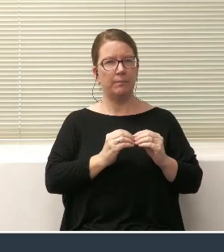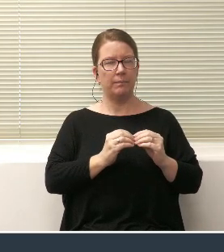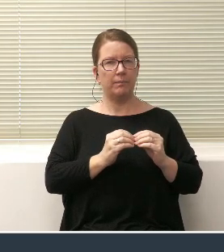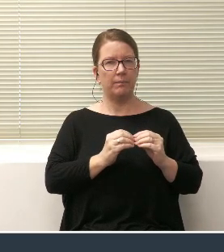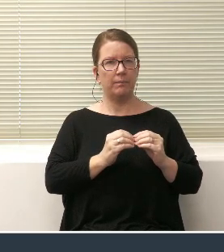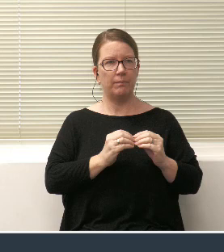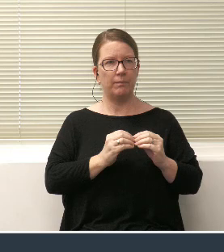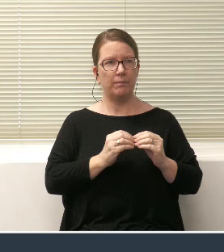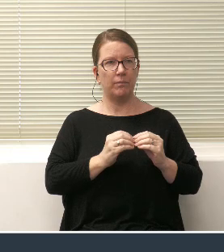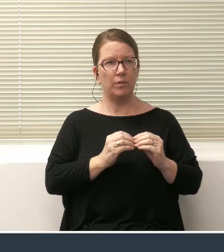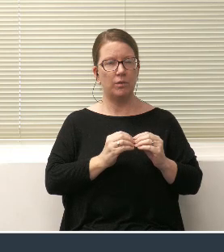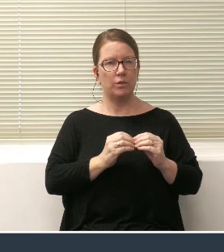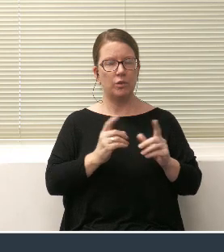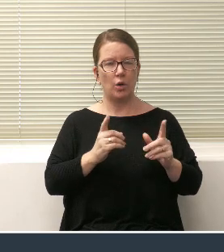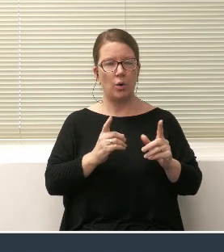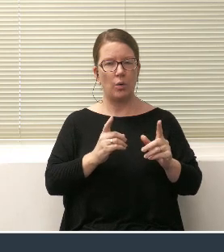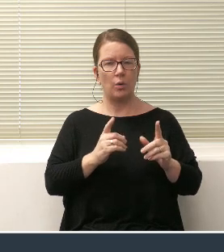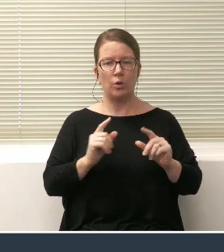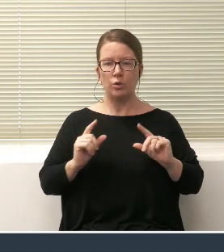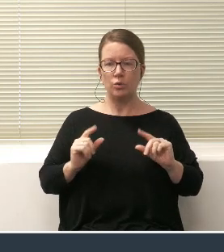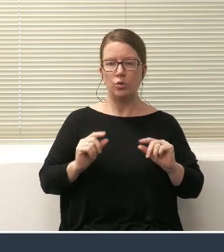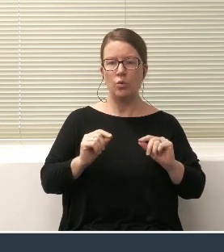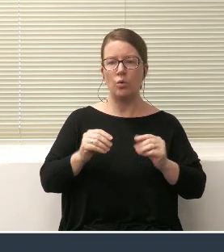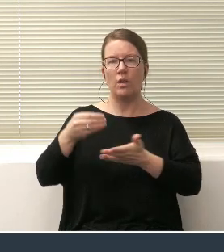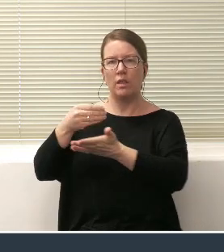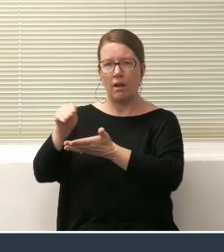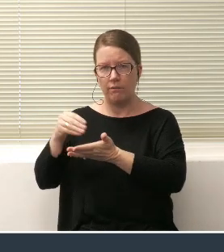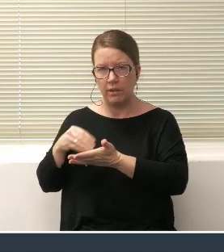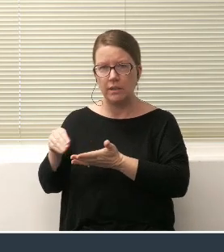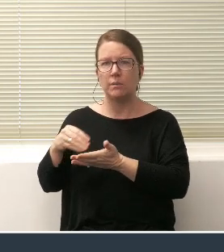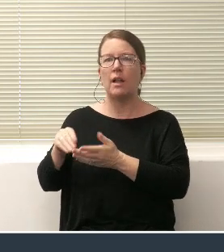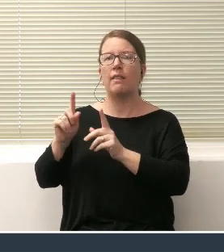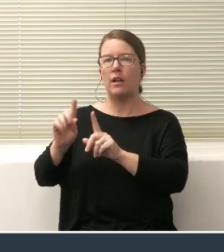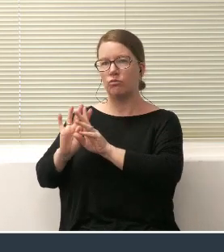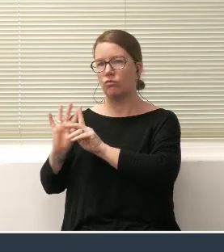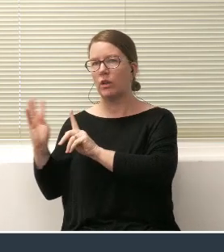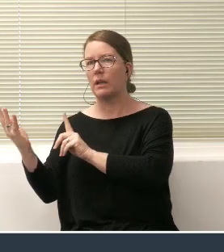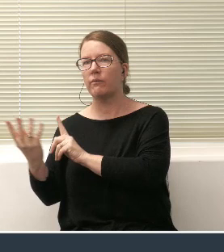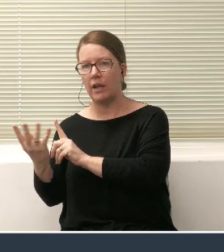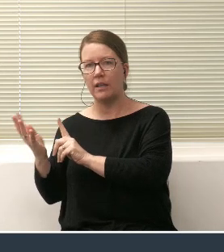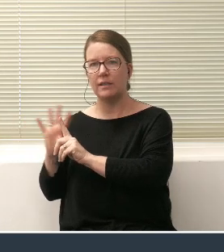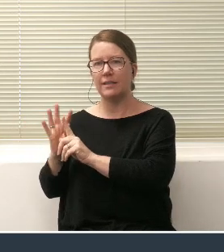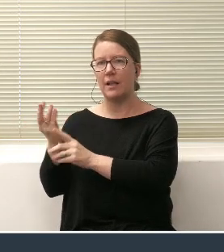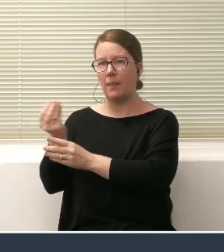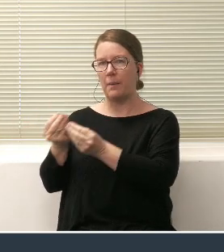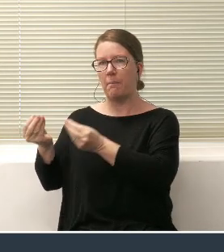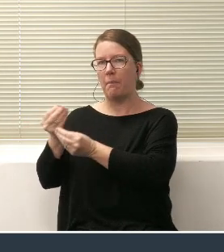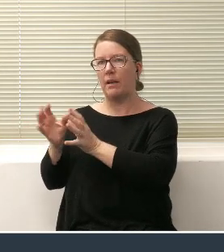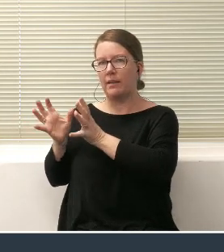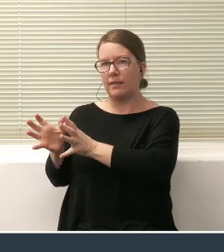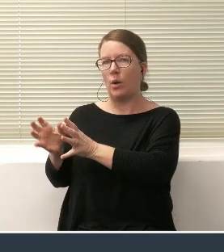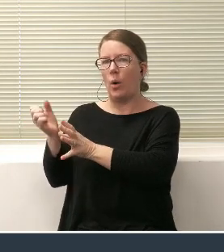So prosecute the divestment of the blah, blah, blah villages, ring-fencing. Sale process would be ring-fenced